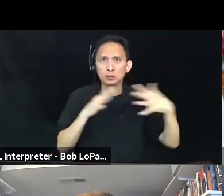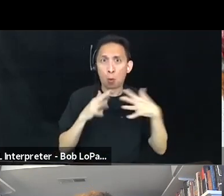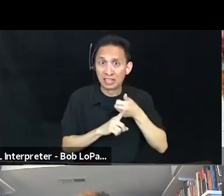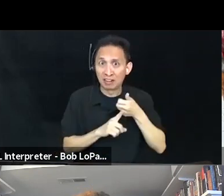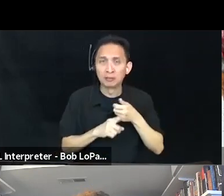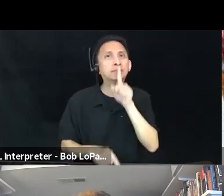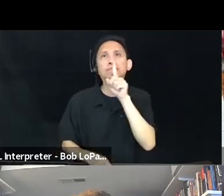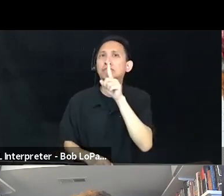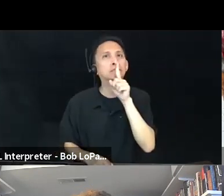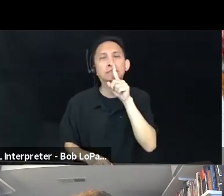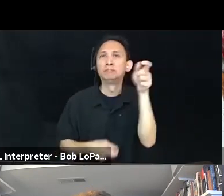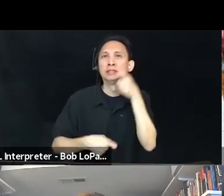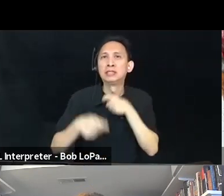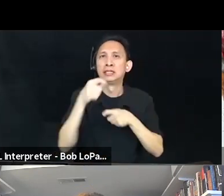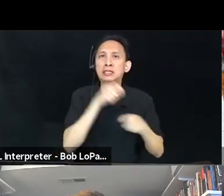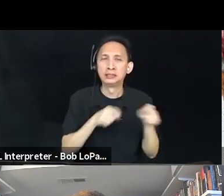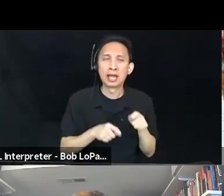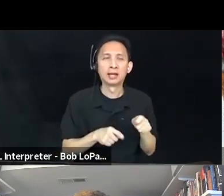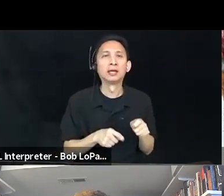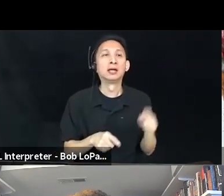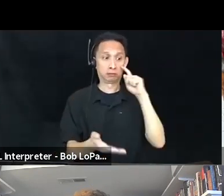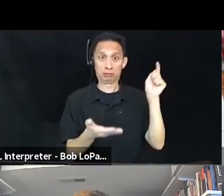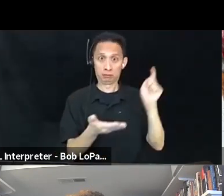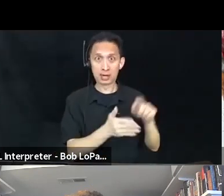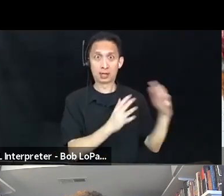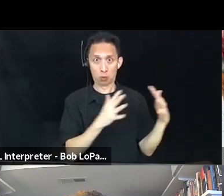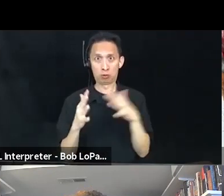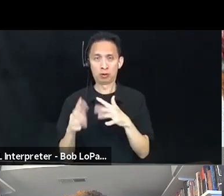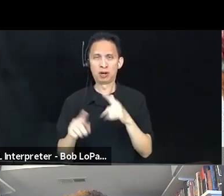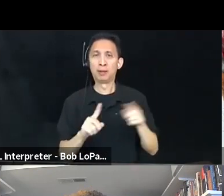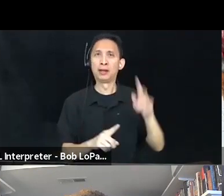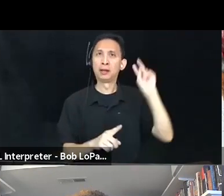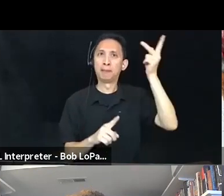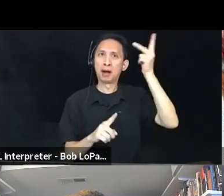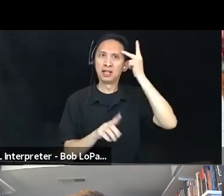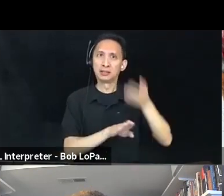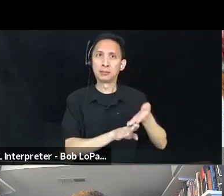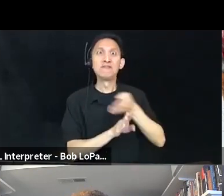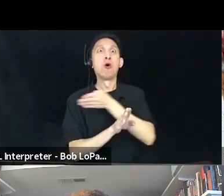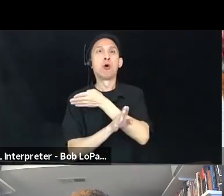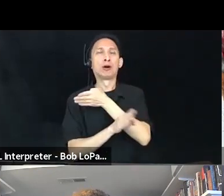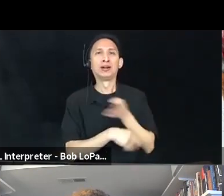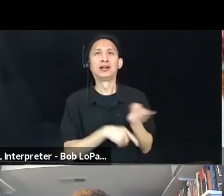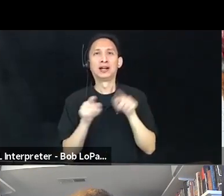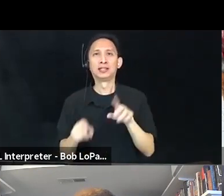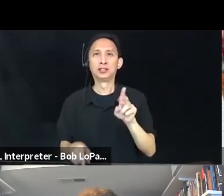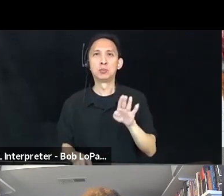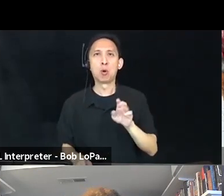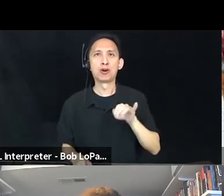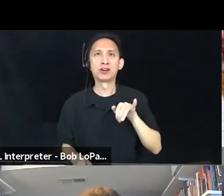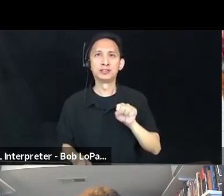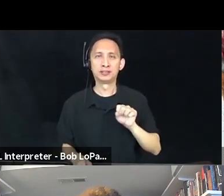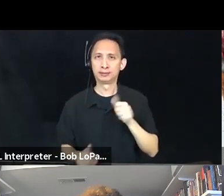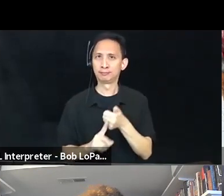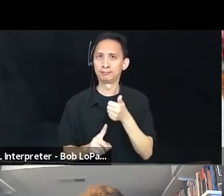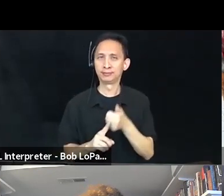they try to make us think about what are the political processes that led up to the Civil War. And then of course, Du Bois, most importantly, about the kind of